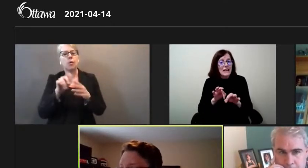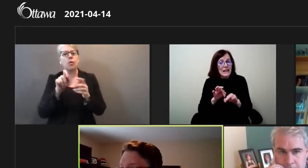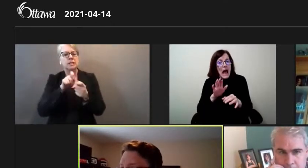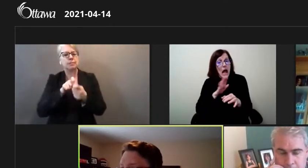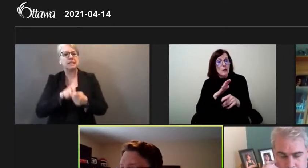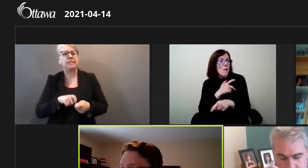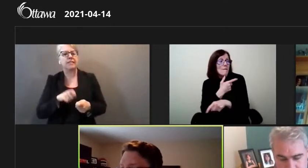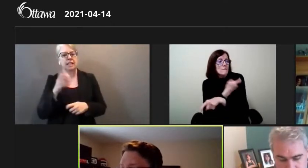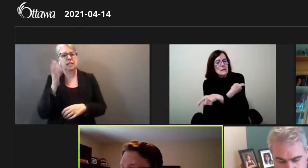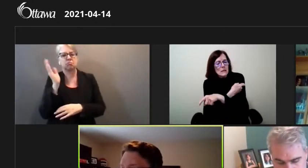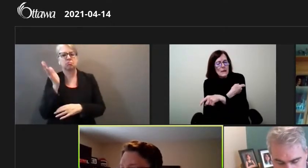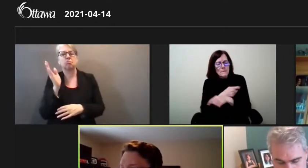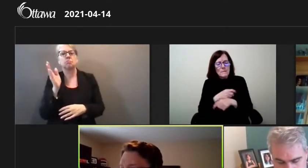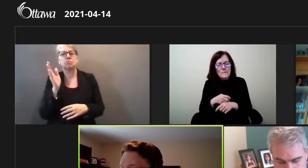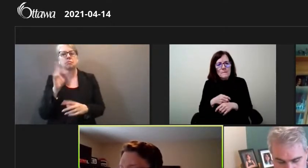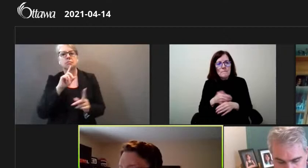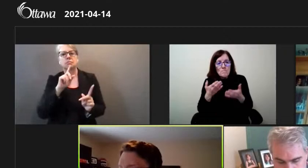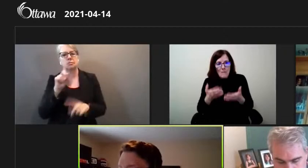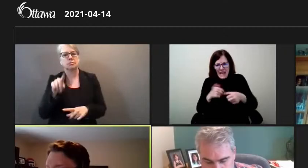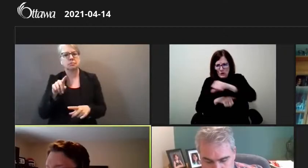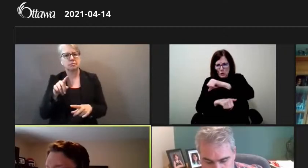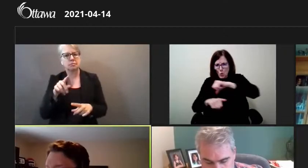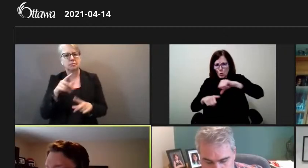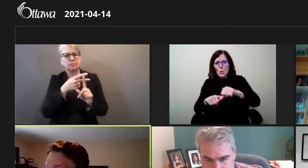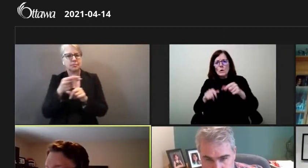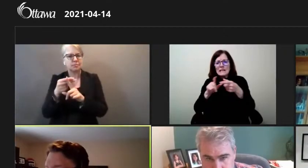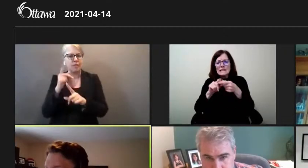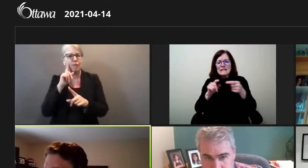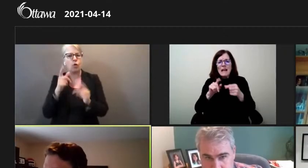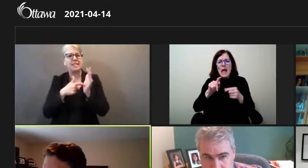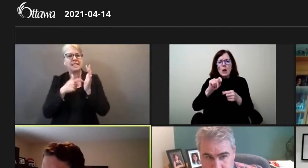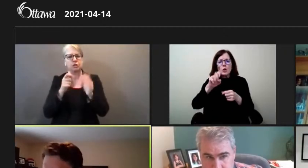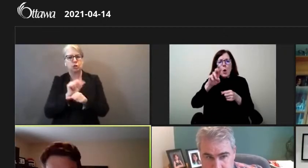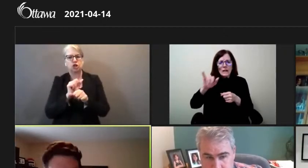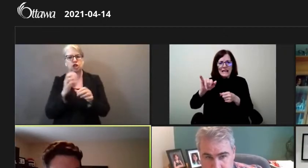details of the immunization for the essential workers.